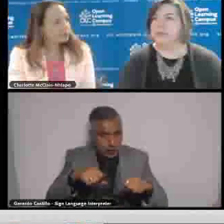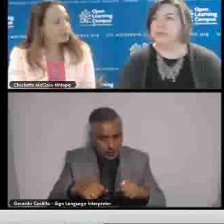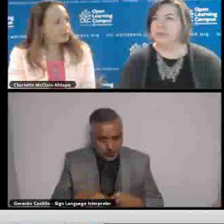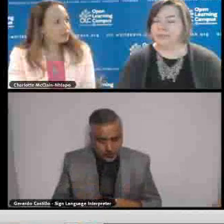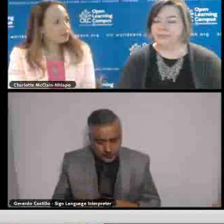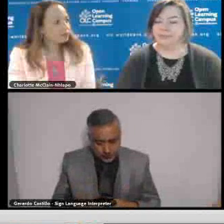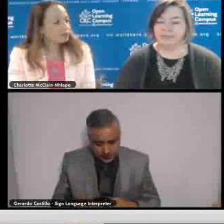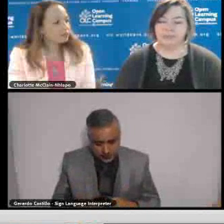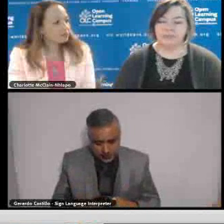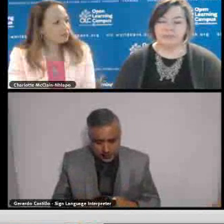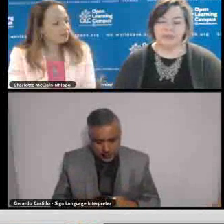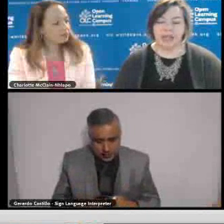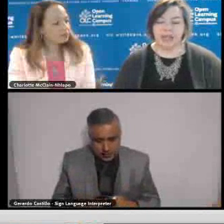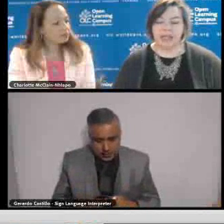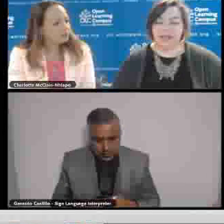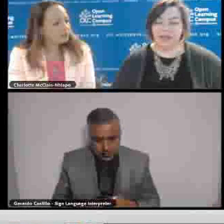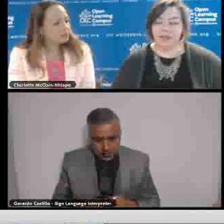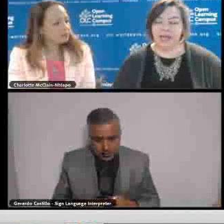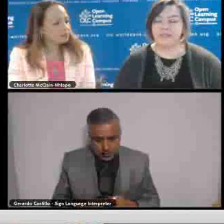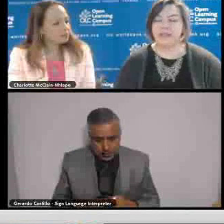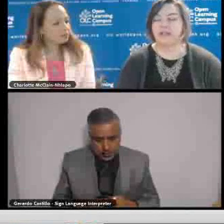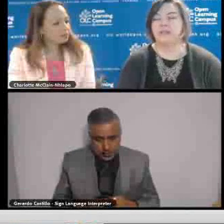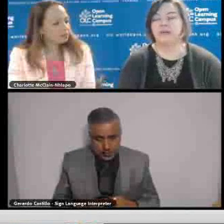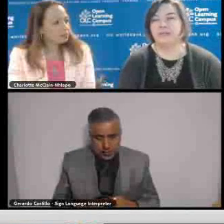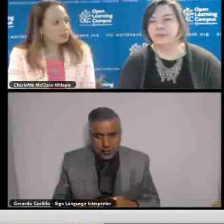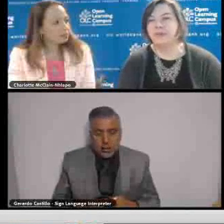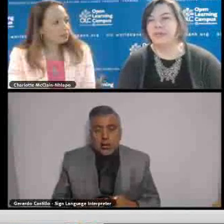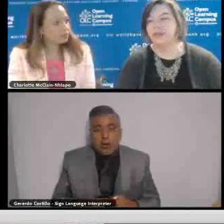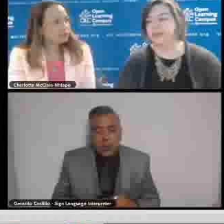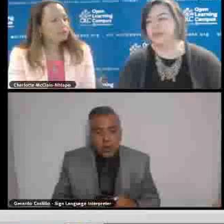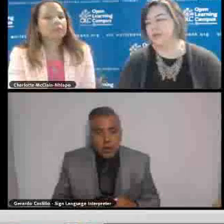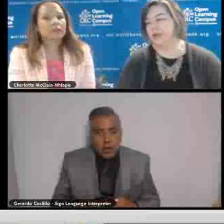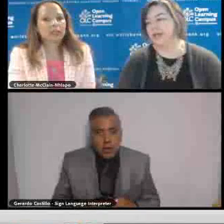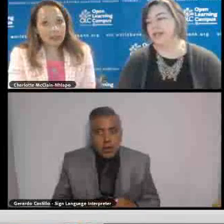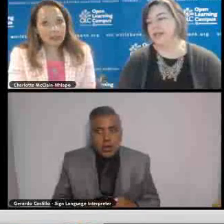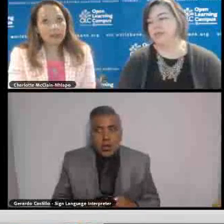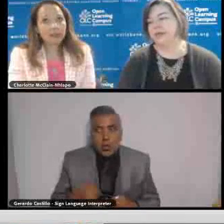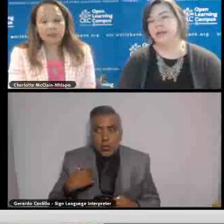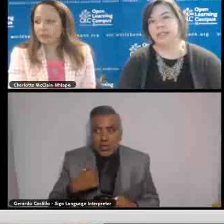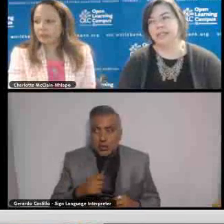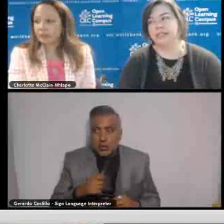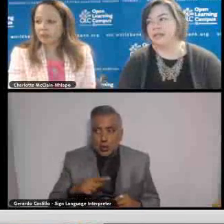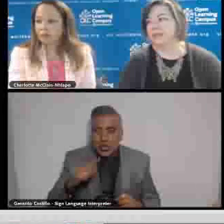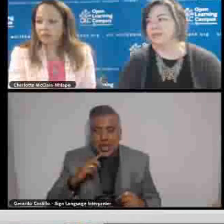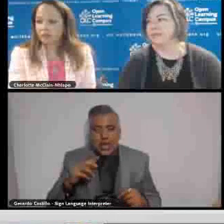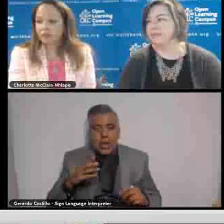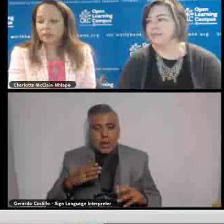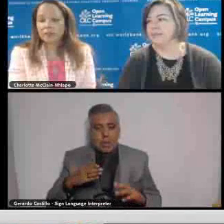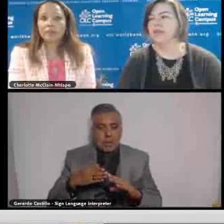Well, again, I think we have to think about before the earthquake and the preparedness side.